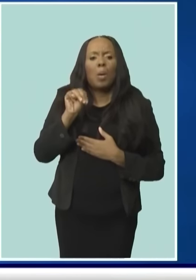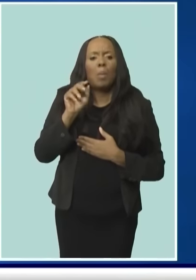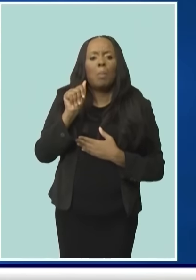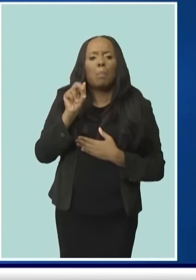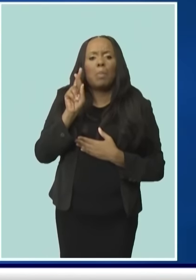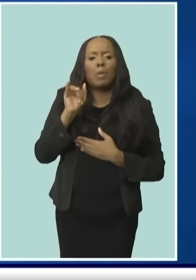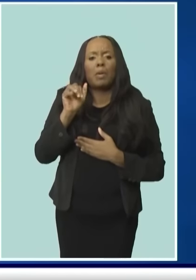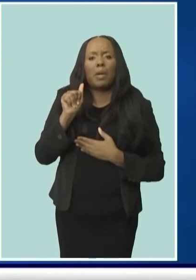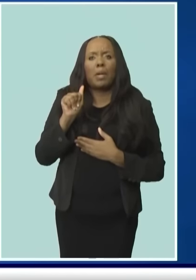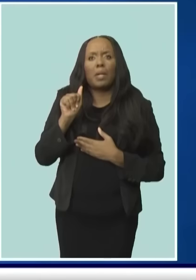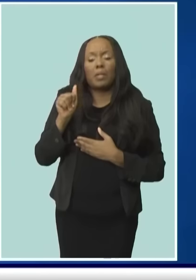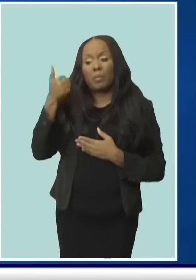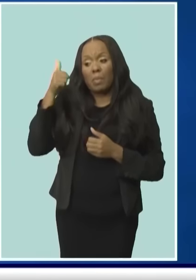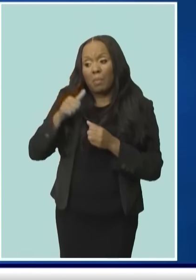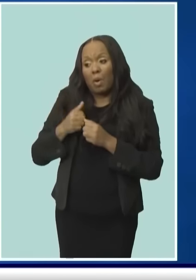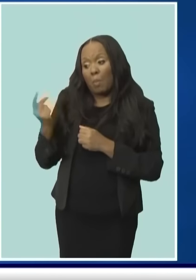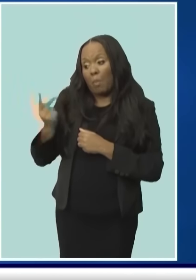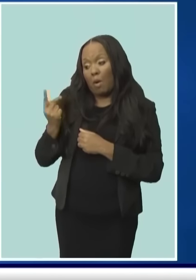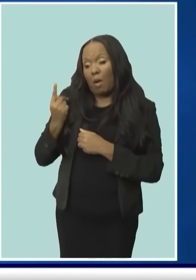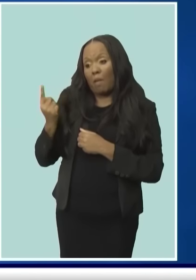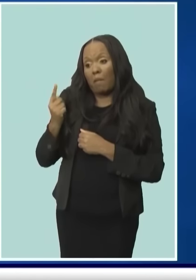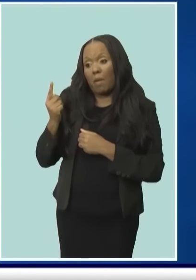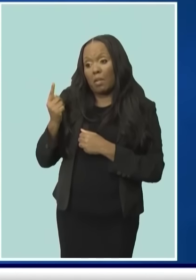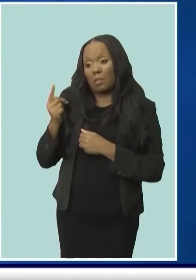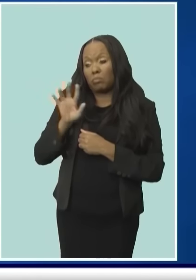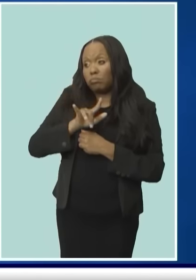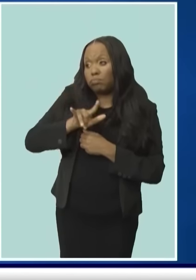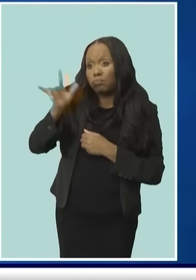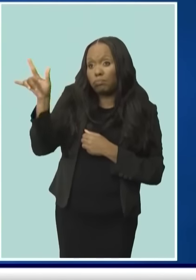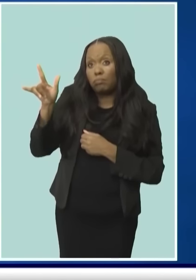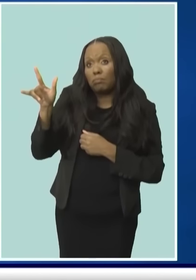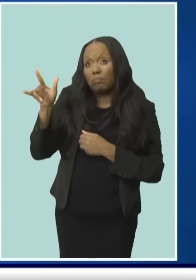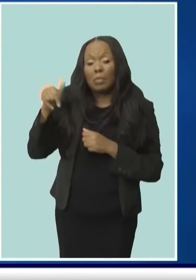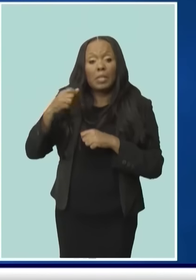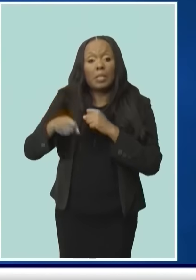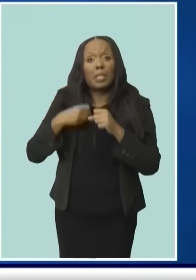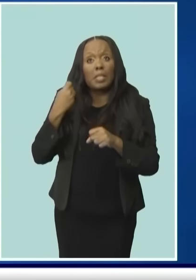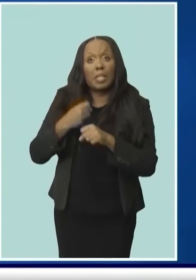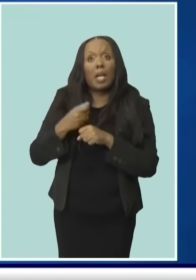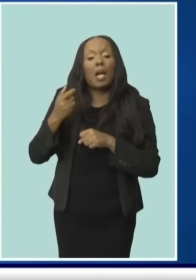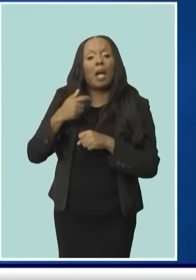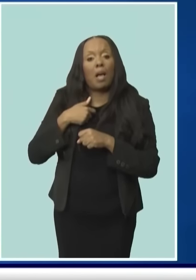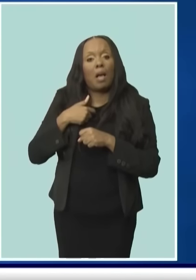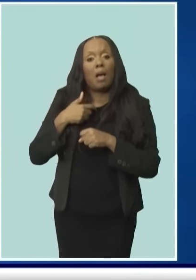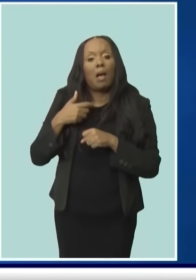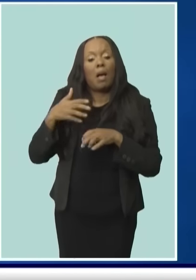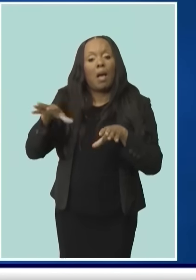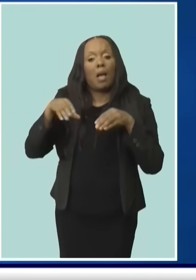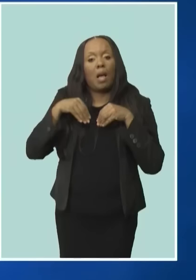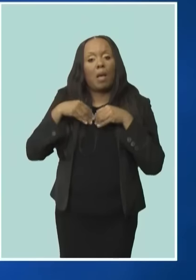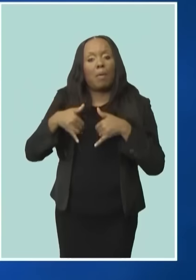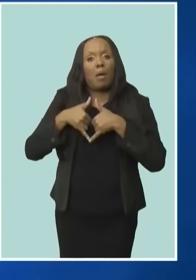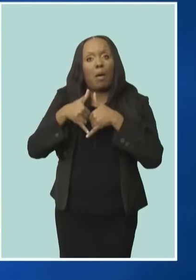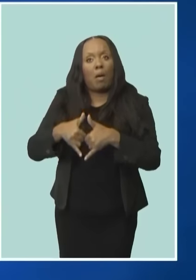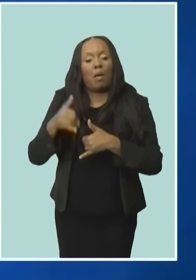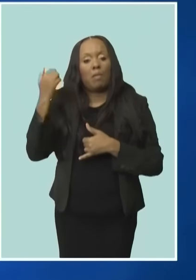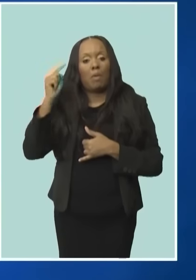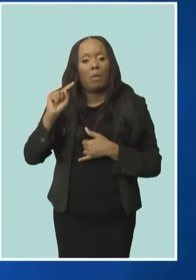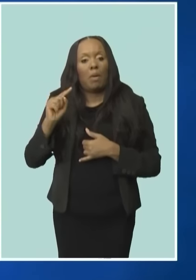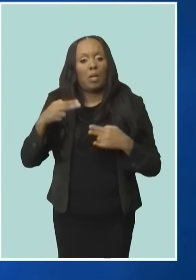this year to Abu Dhabi when I had the honor of accepting the Zayed Award for